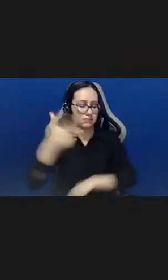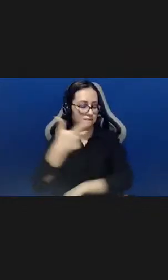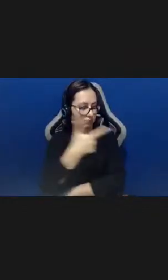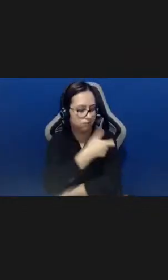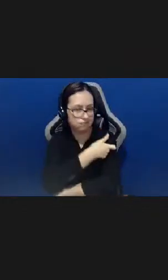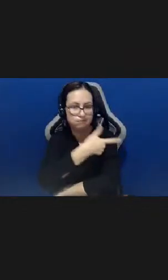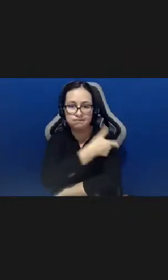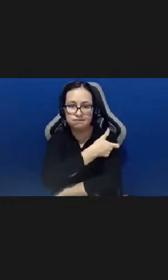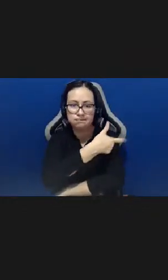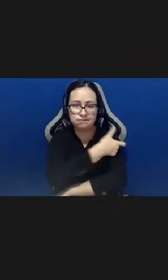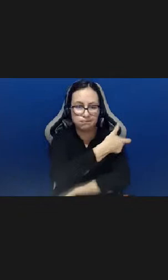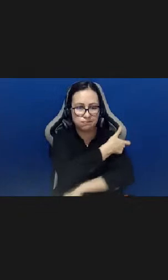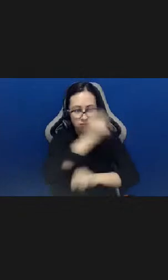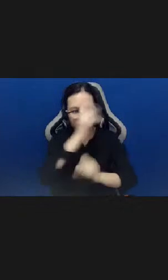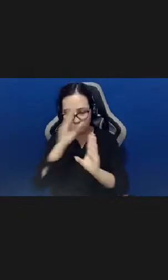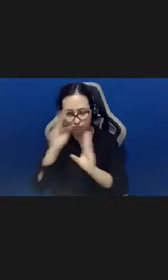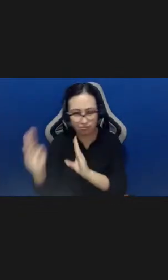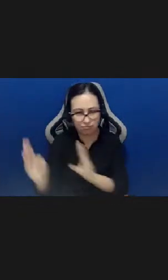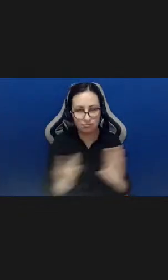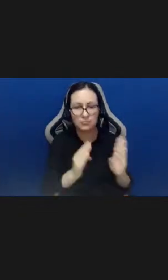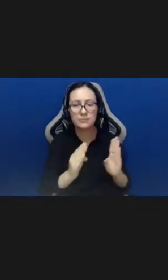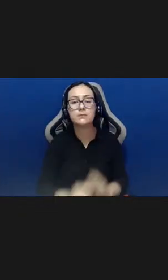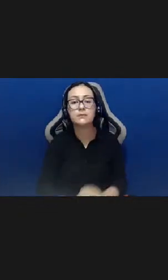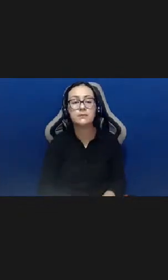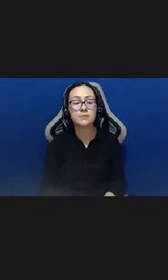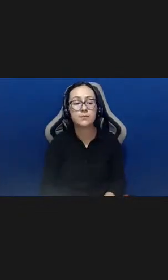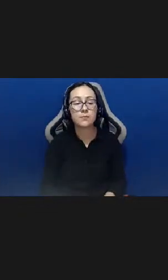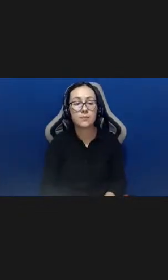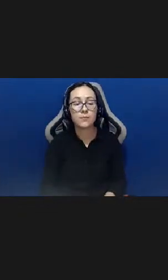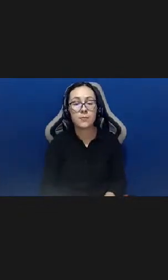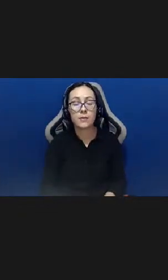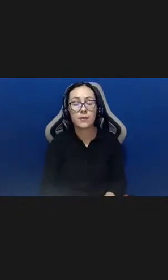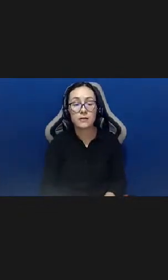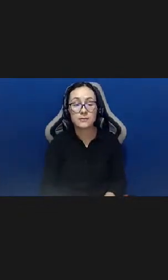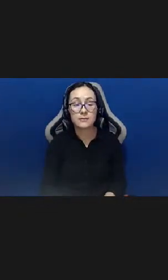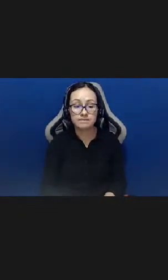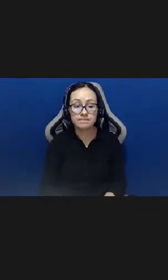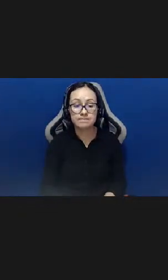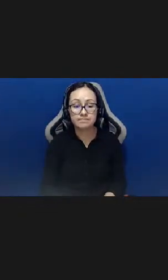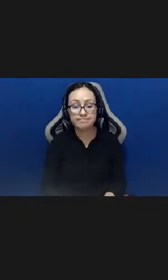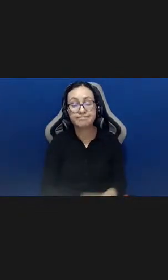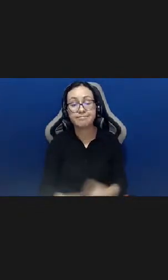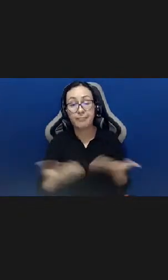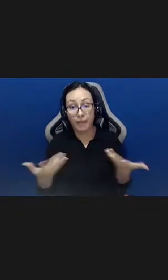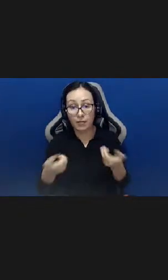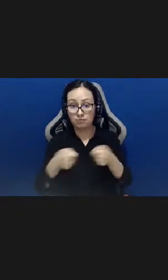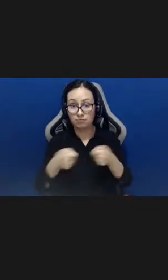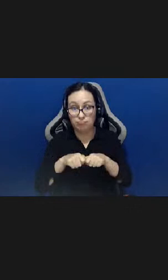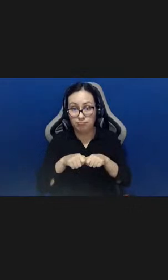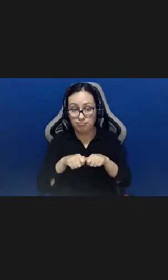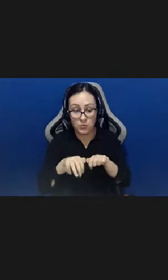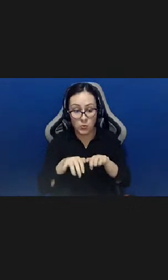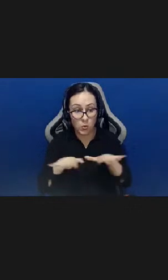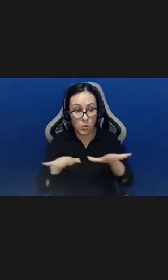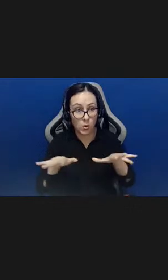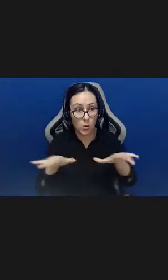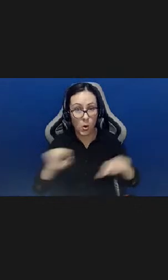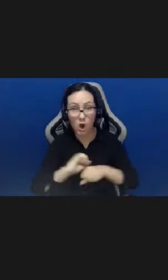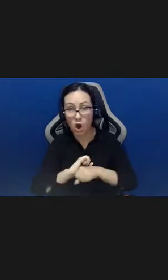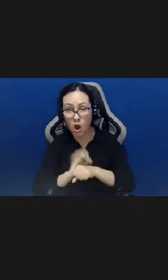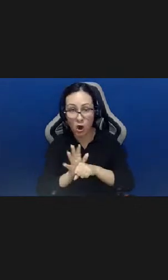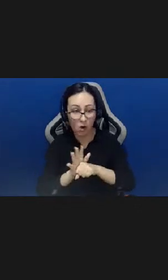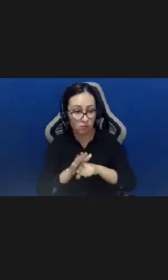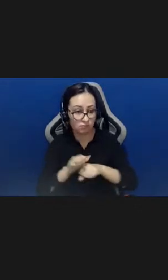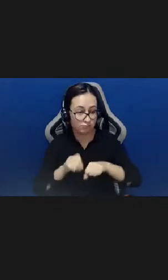spread of the virus unchecked, producing new variants, etc. So